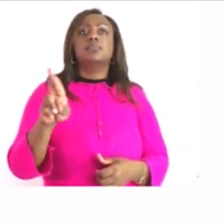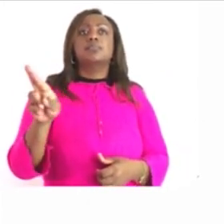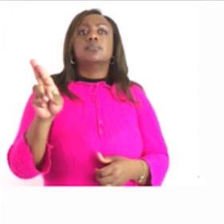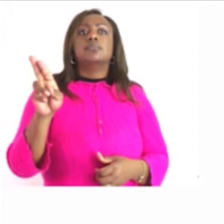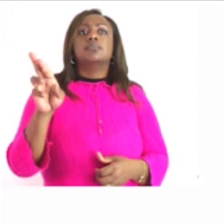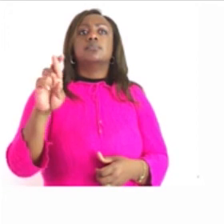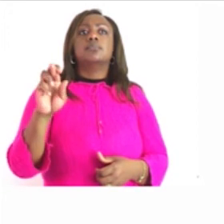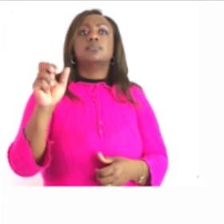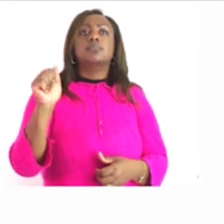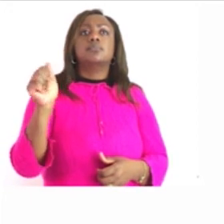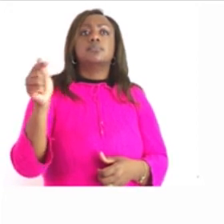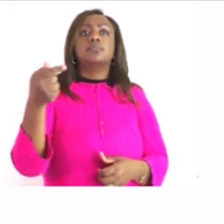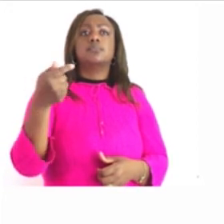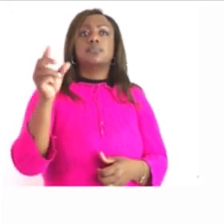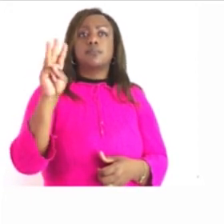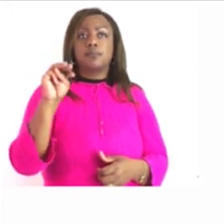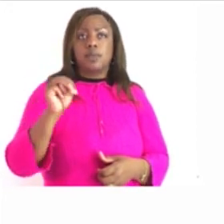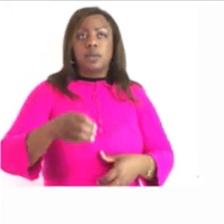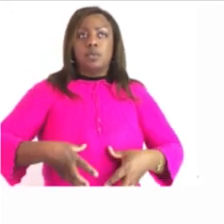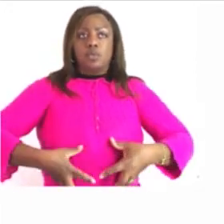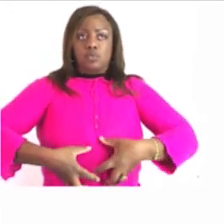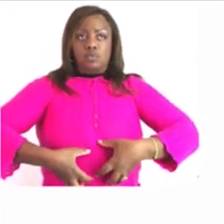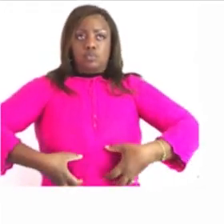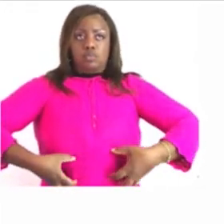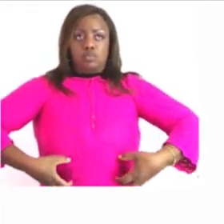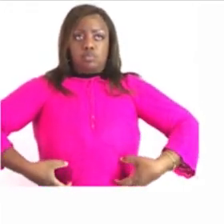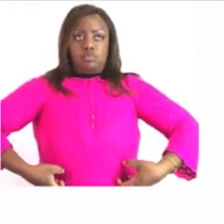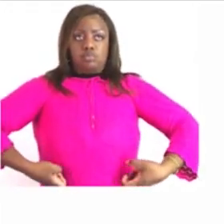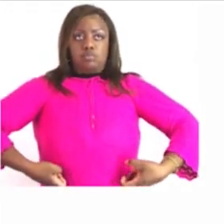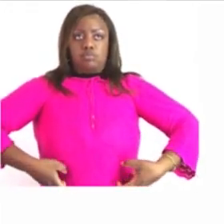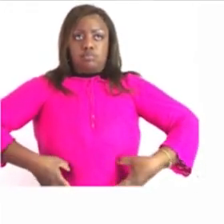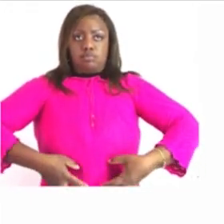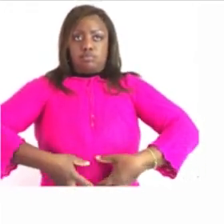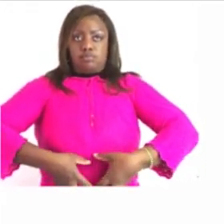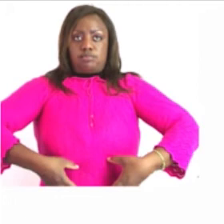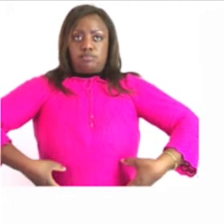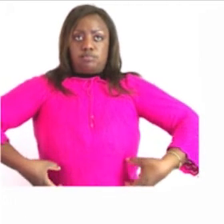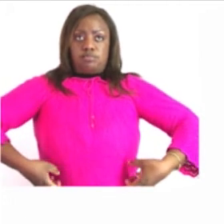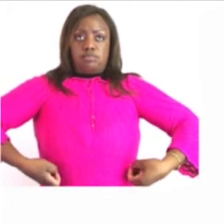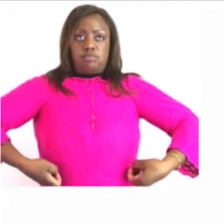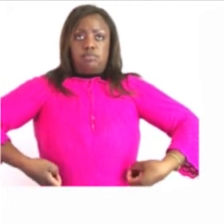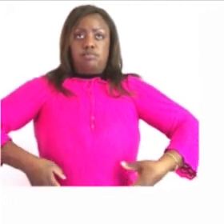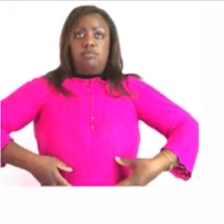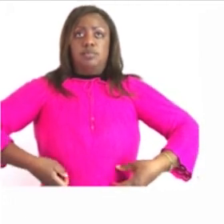of our breathing system and the inside part of our breathing system.